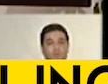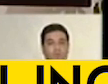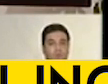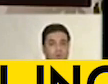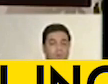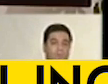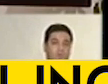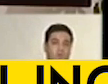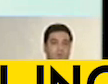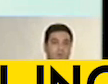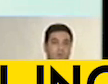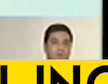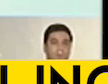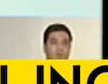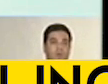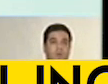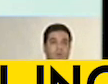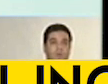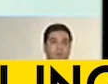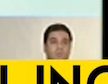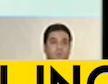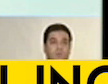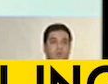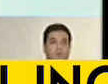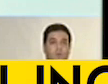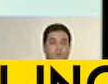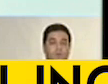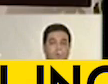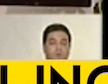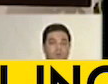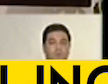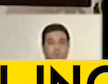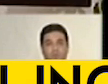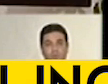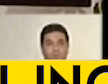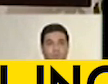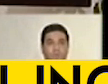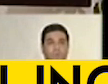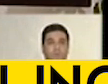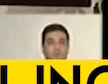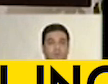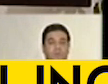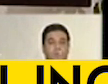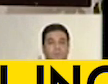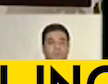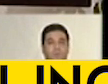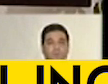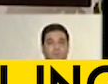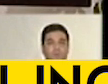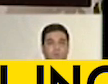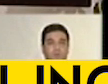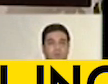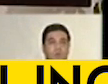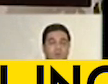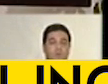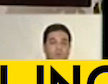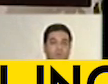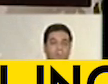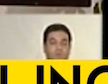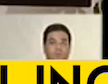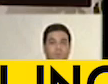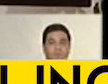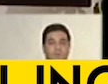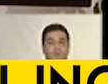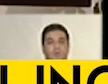kunlardan, mana shu boshimga, hayotimga yozilgan taqdirdan juda ko'p narsalarni ko'rdim degan mazmunda ushbu